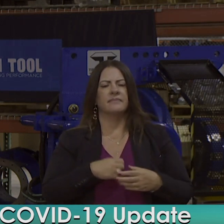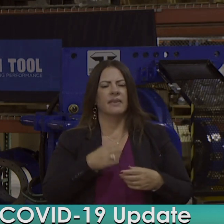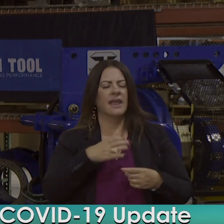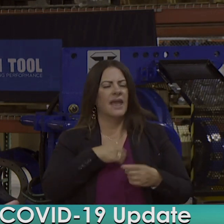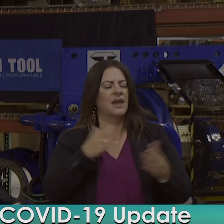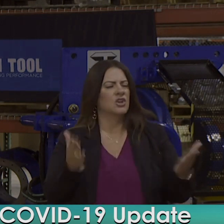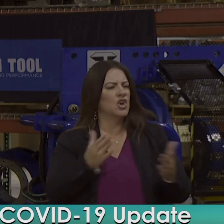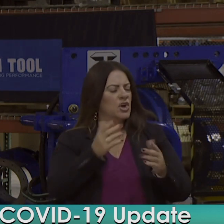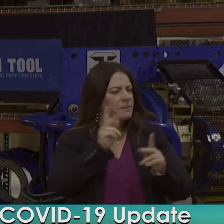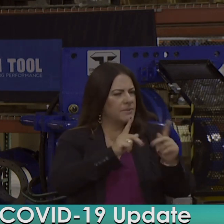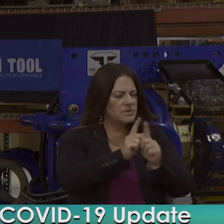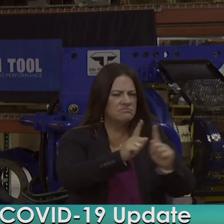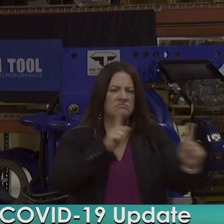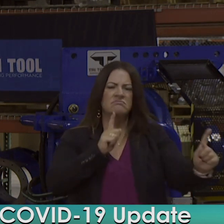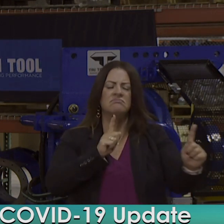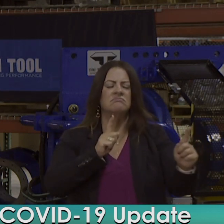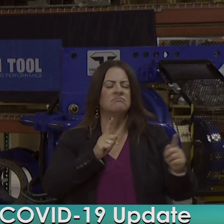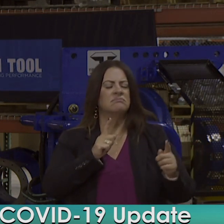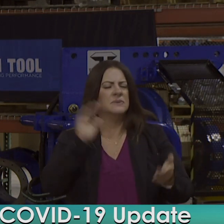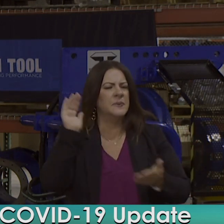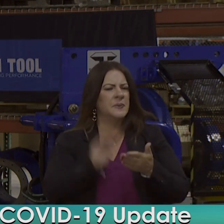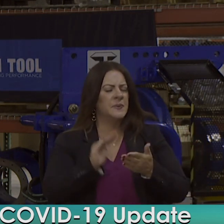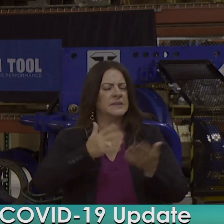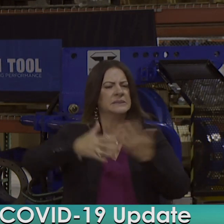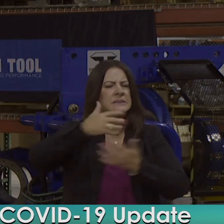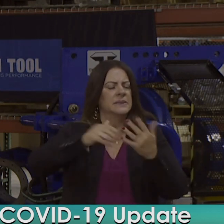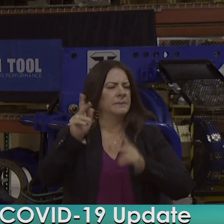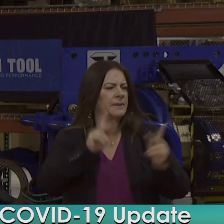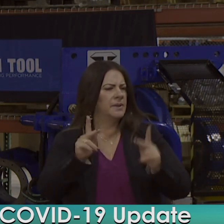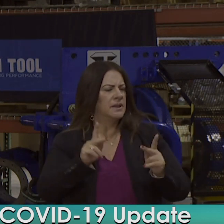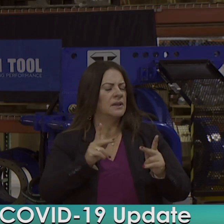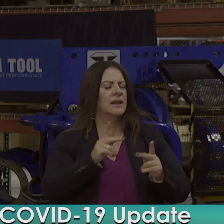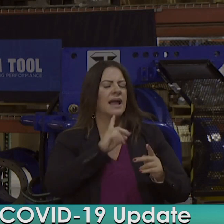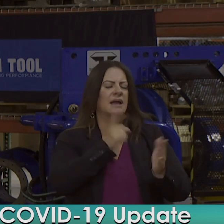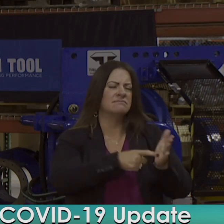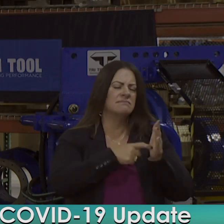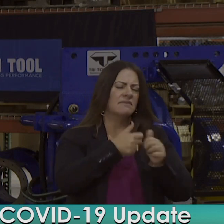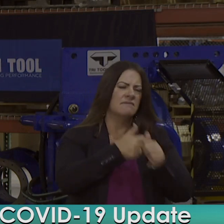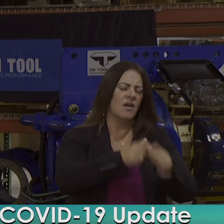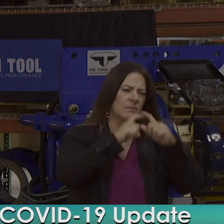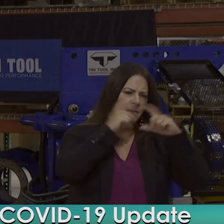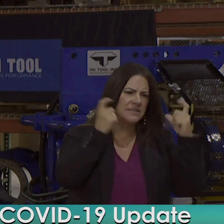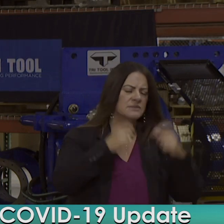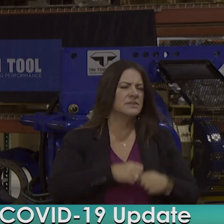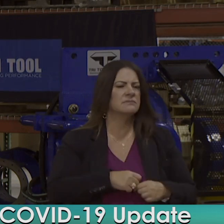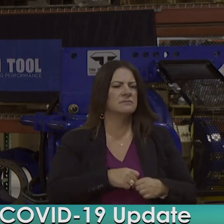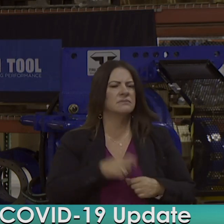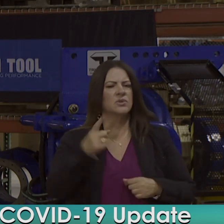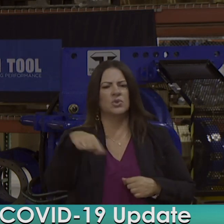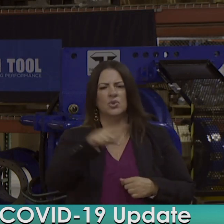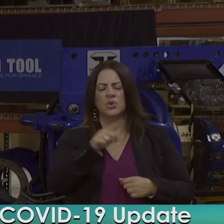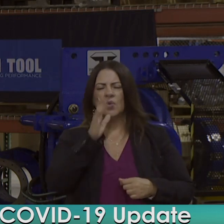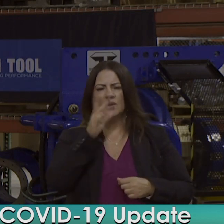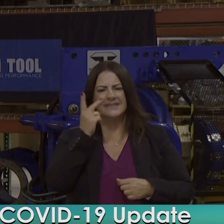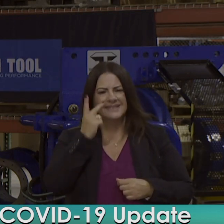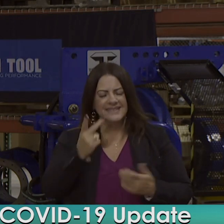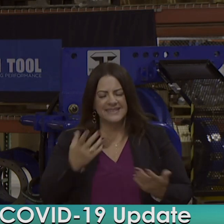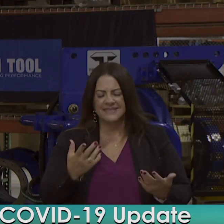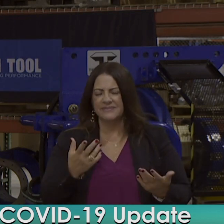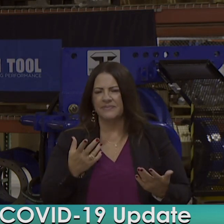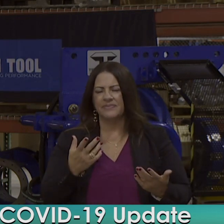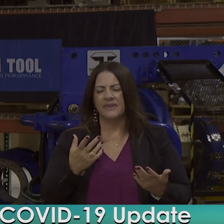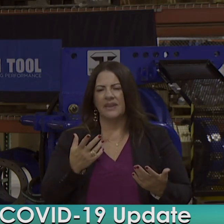physical distancing, social distancing, and to abide by our mask mandate. And you will see very, very shortly